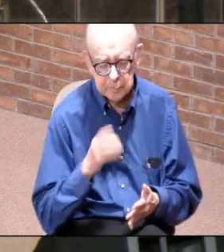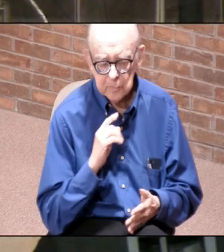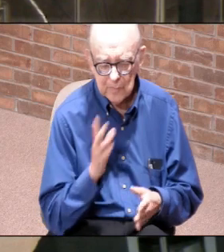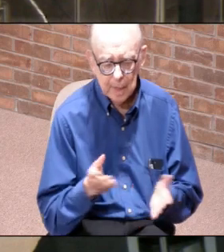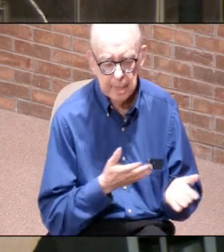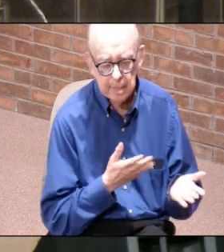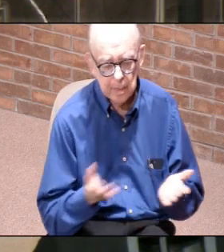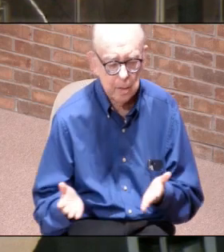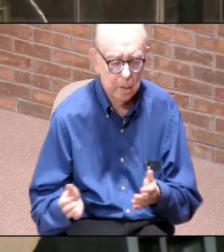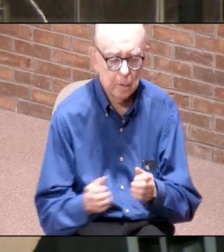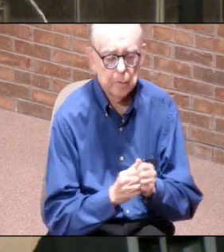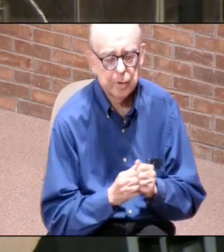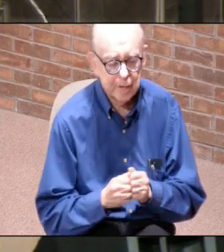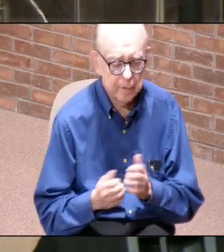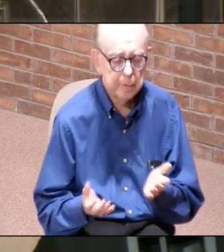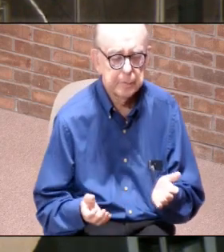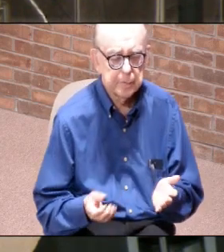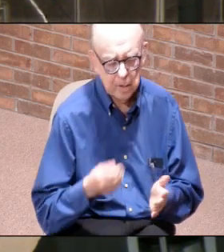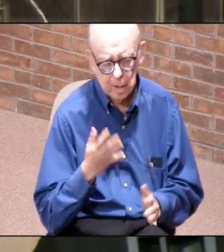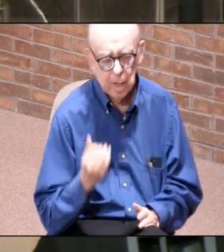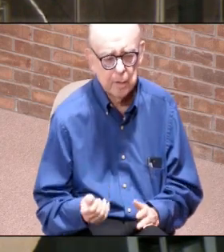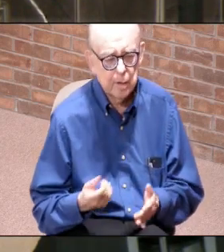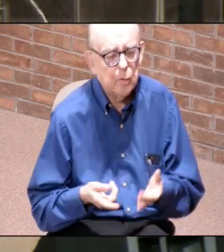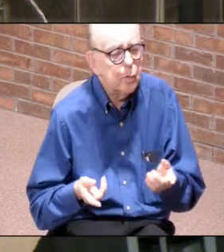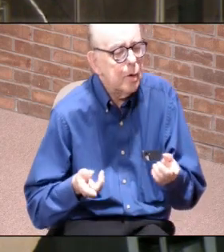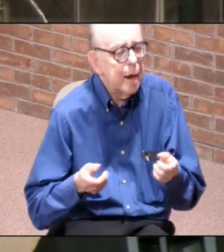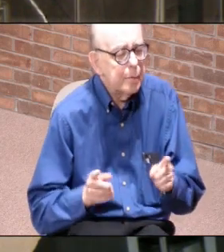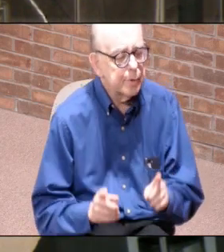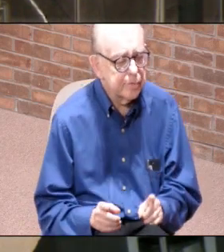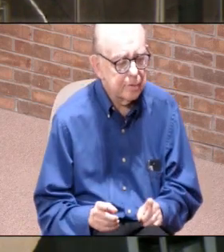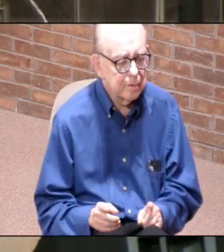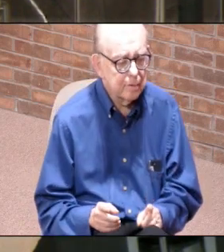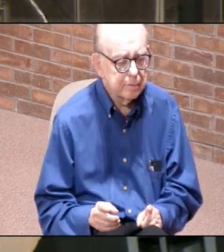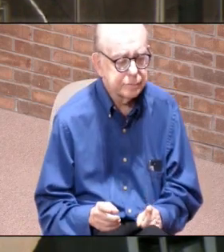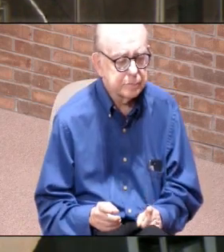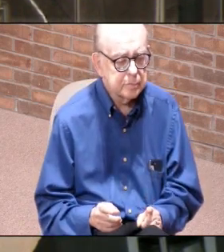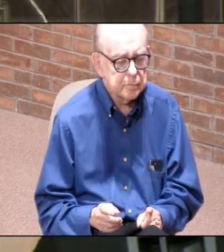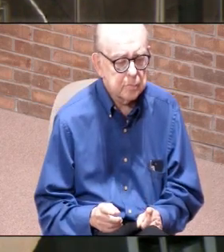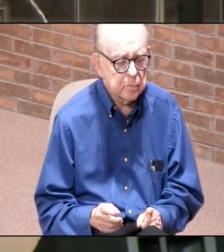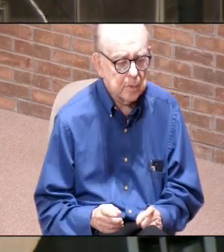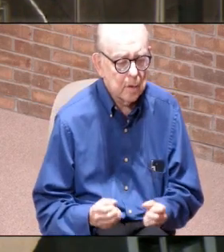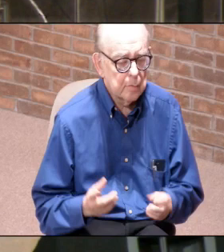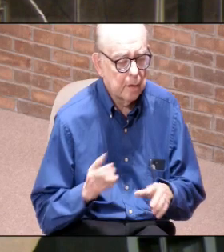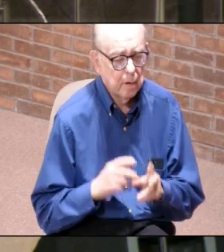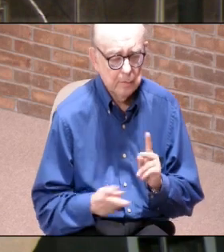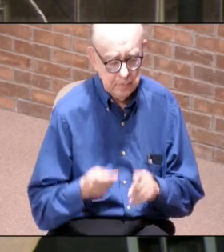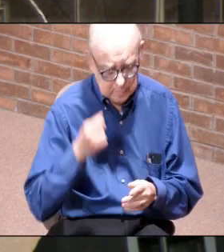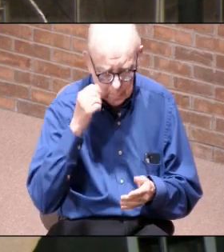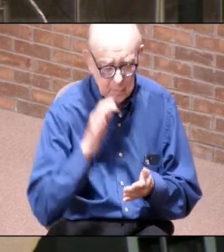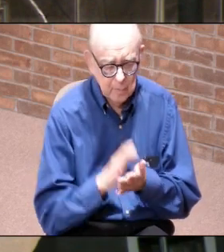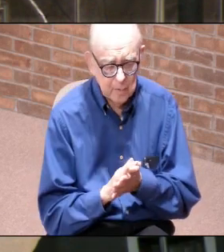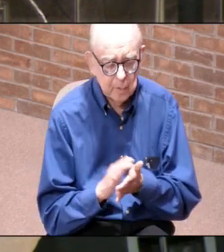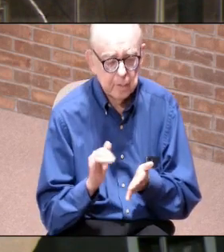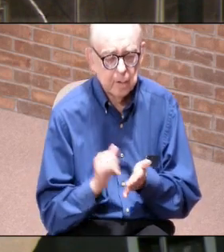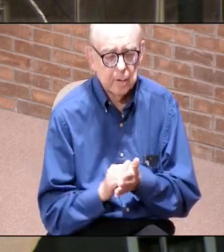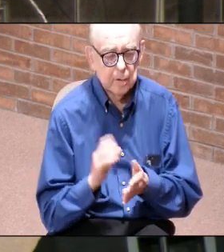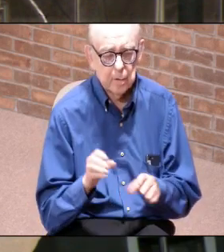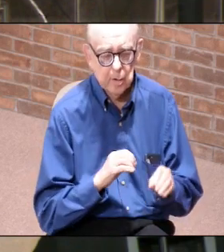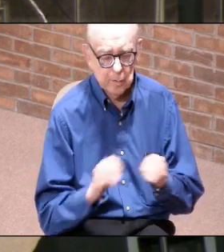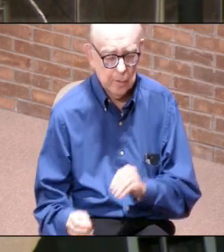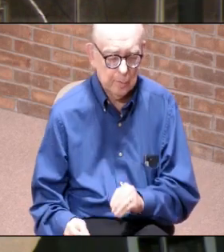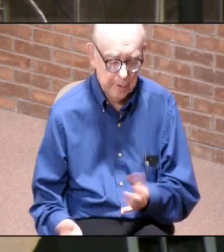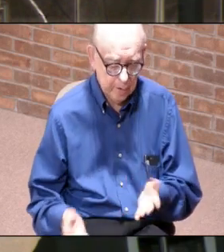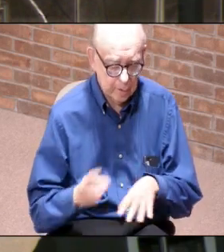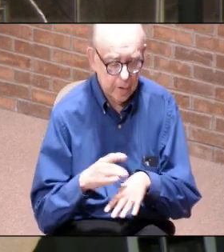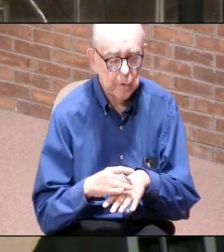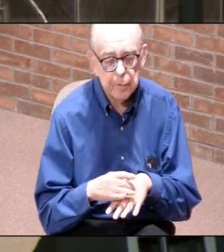has brought all of us together. Because what happens is, a lot of people believe that you were put here on